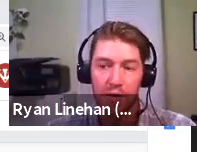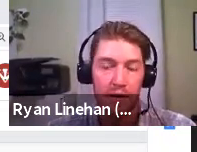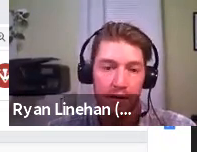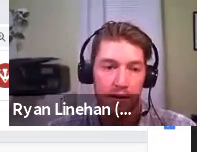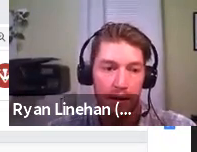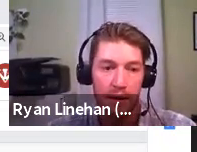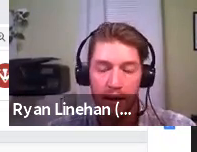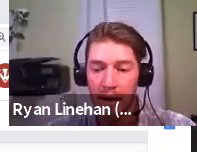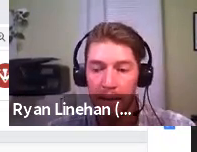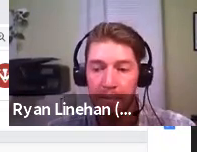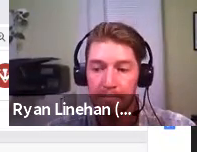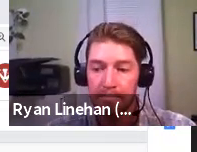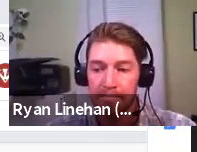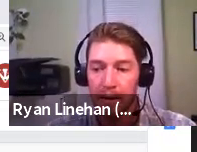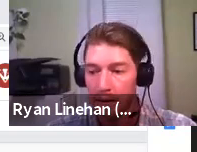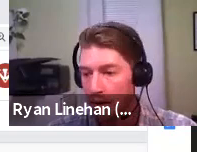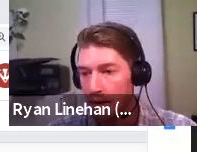to support this.